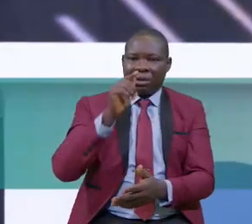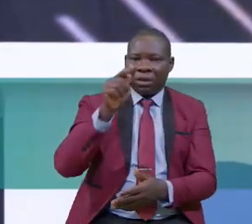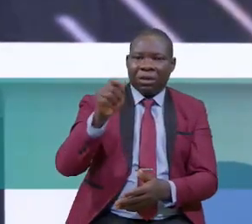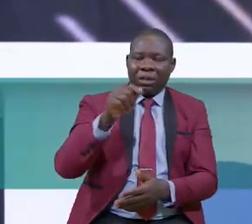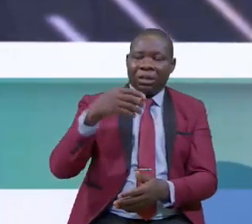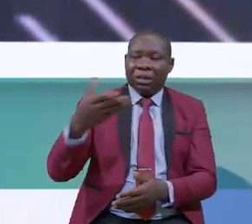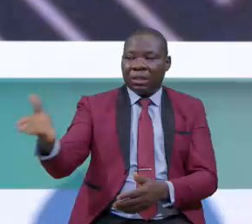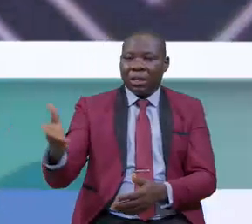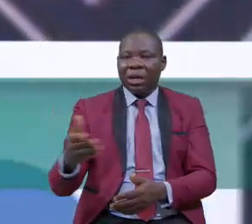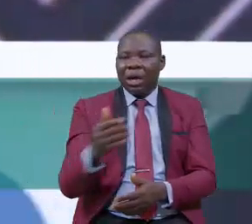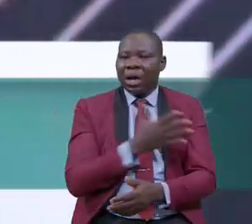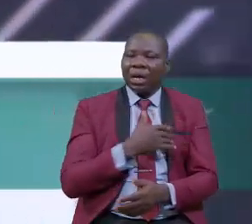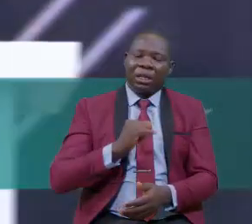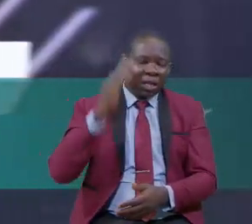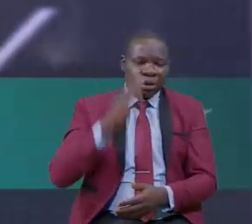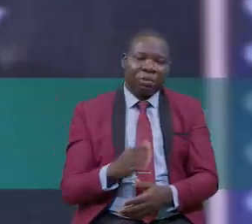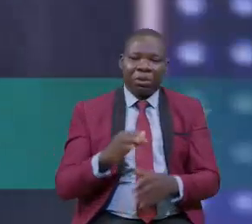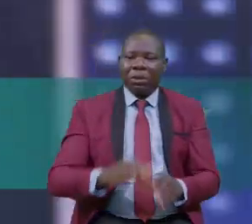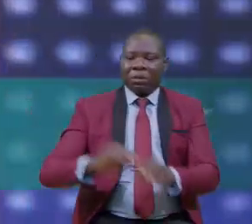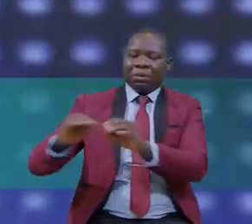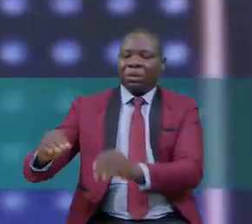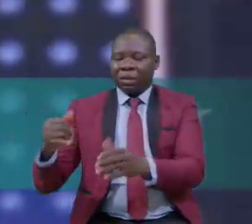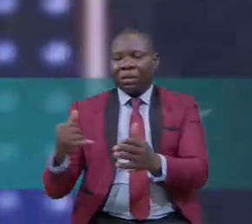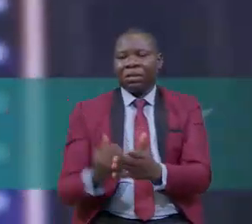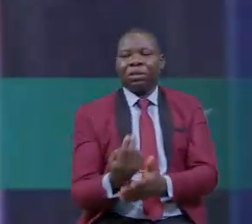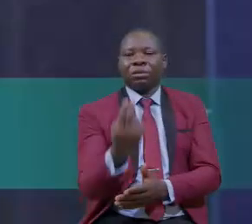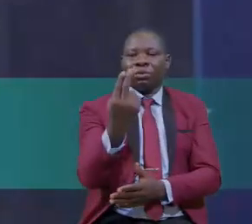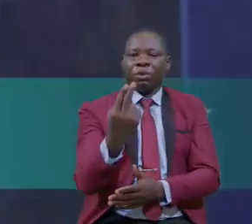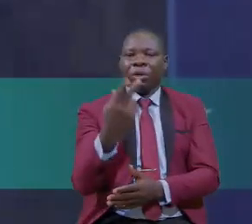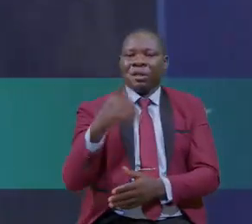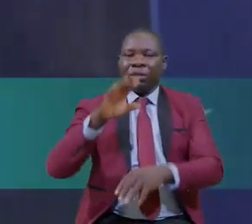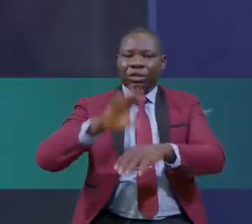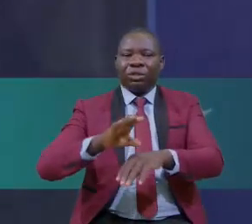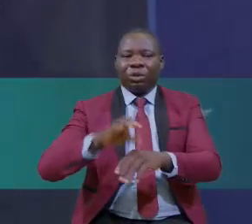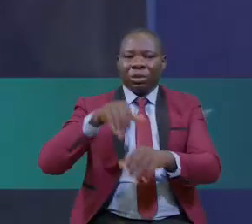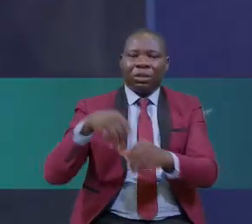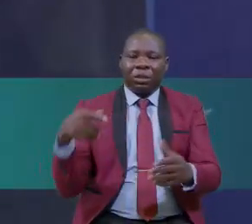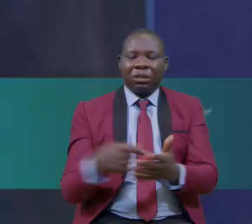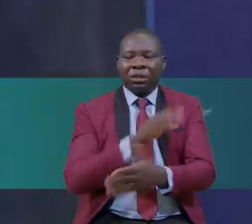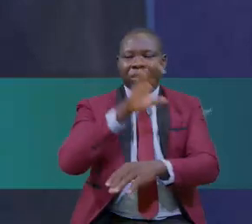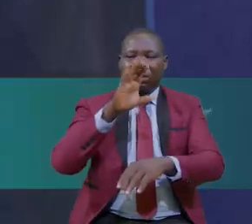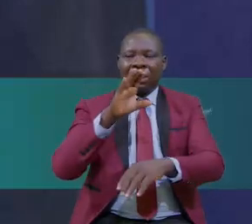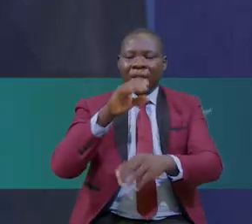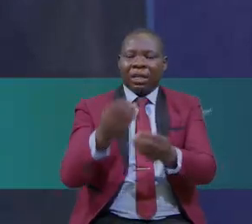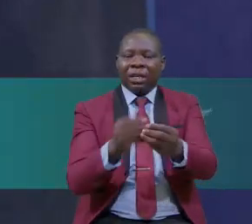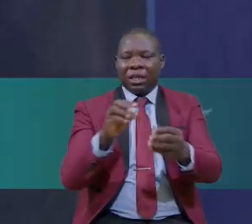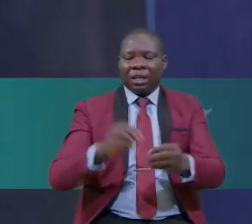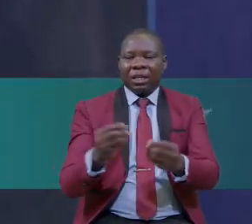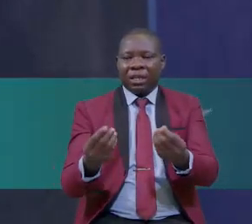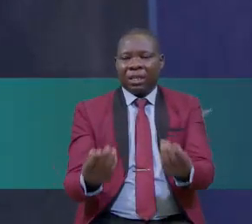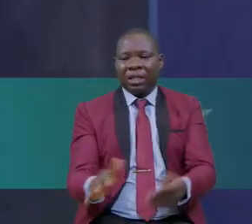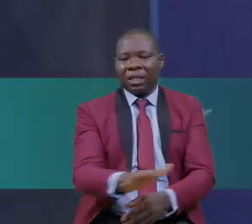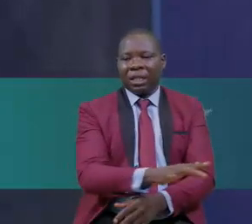up. The church in this land, the temple in this land, Christ has